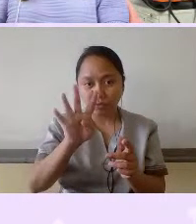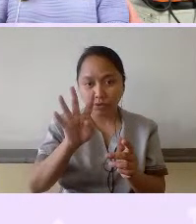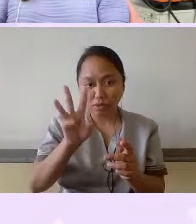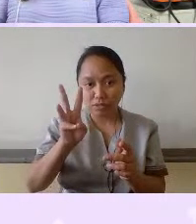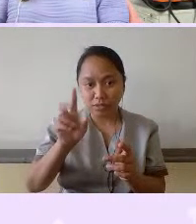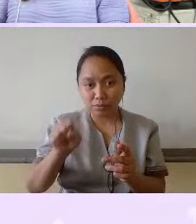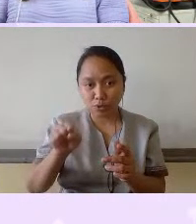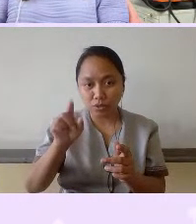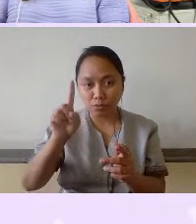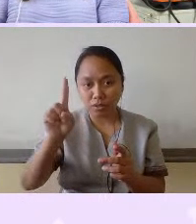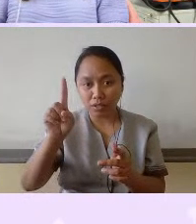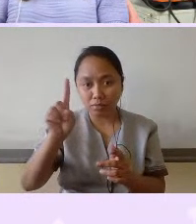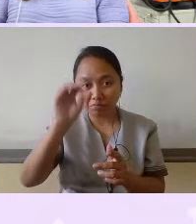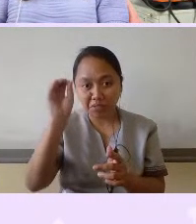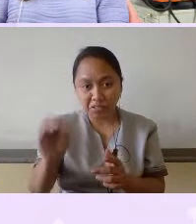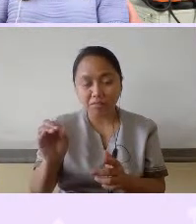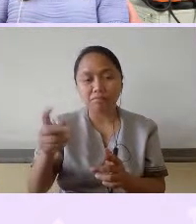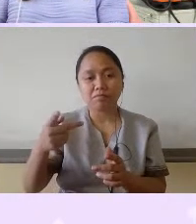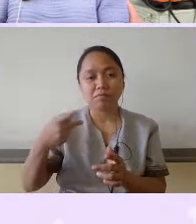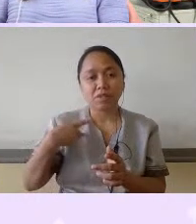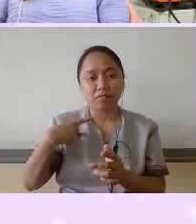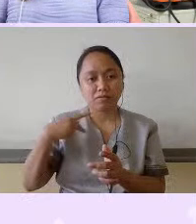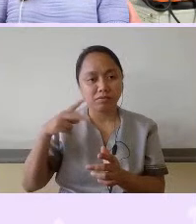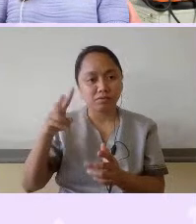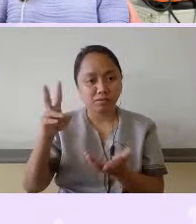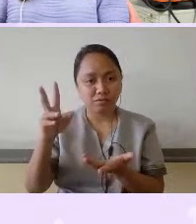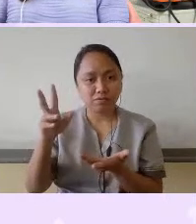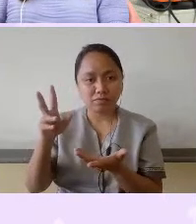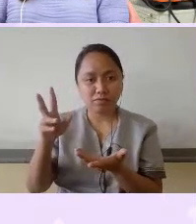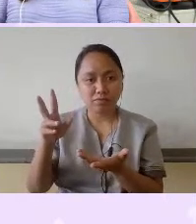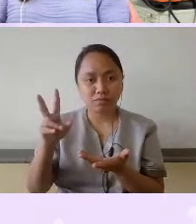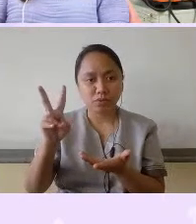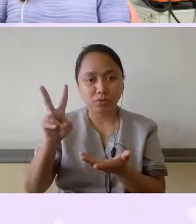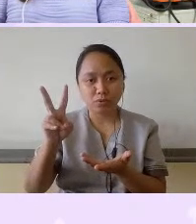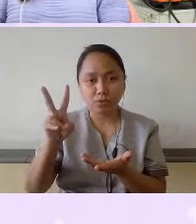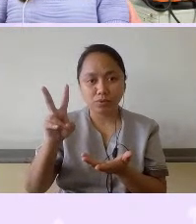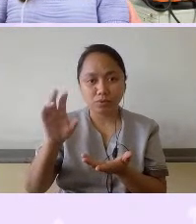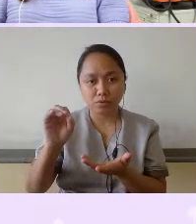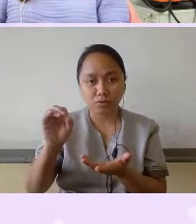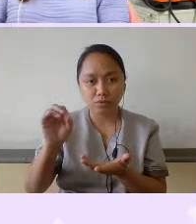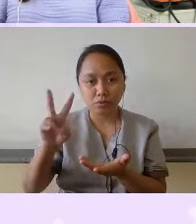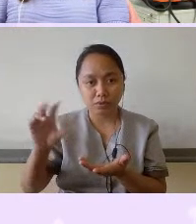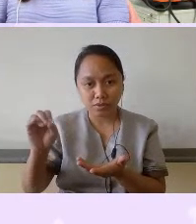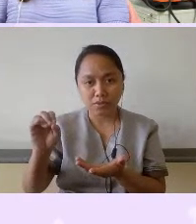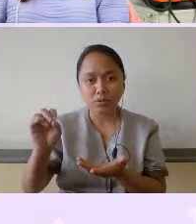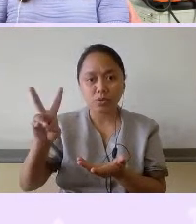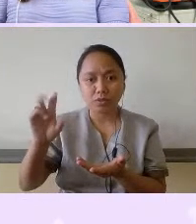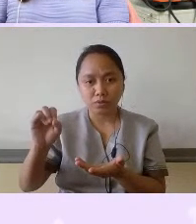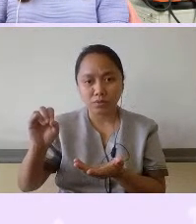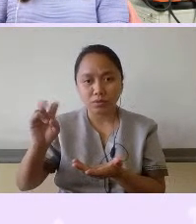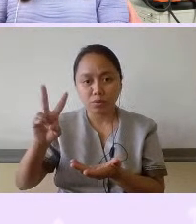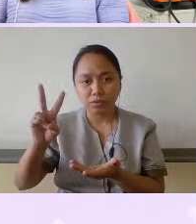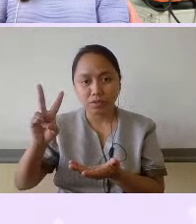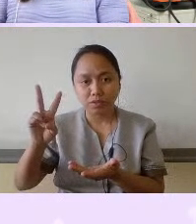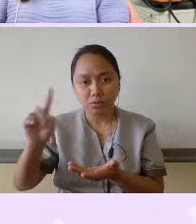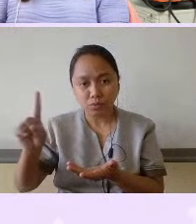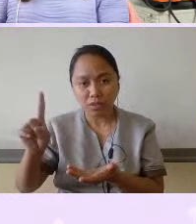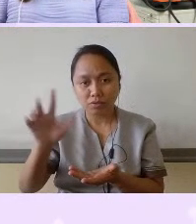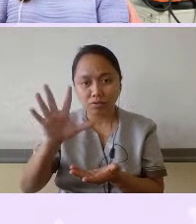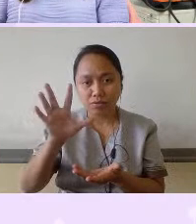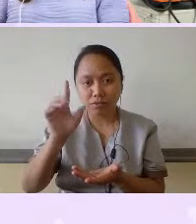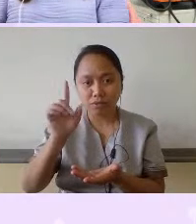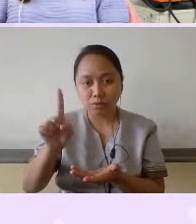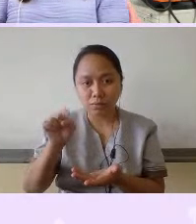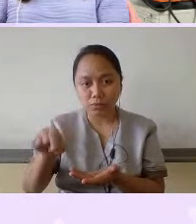of the four labor force surveys conducted. In 2021, we saw clear signs of the economy's recovery